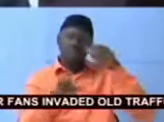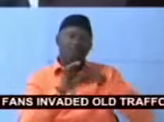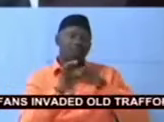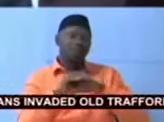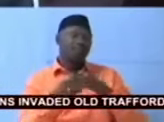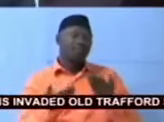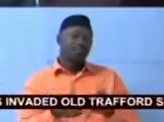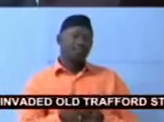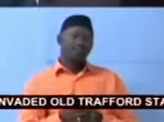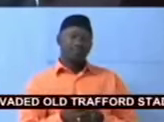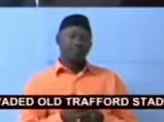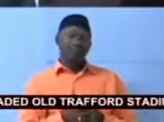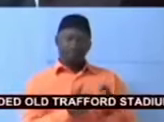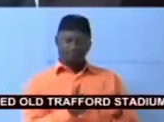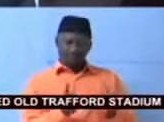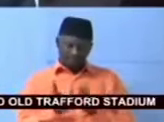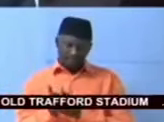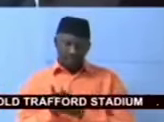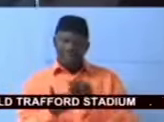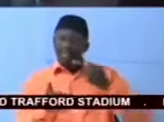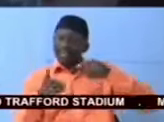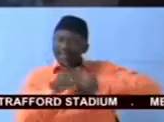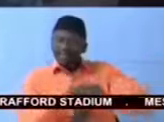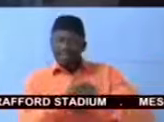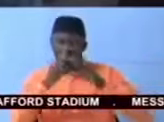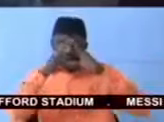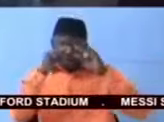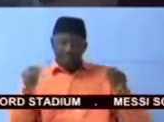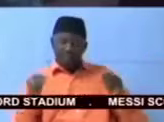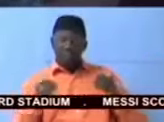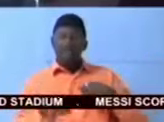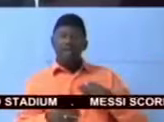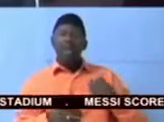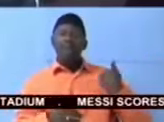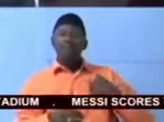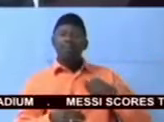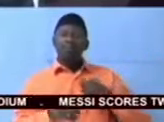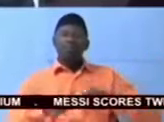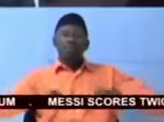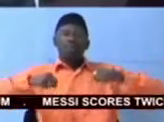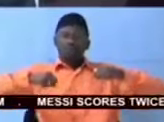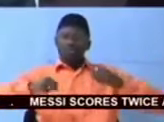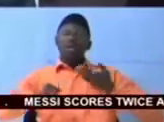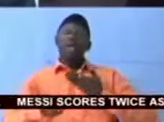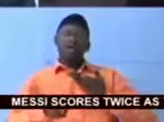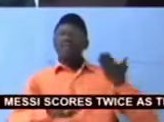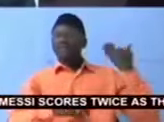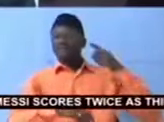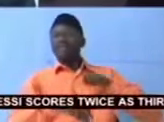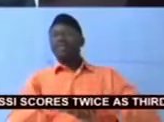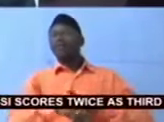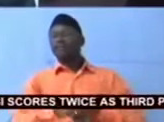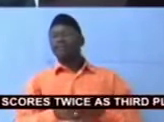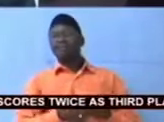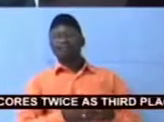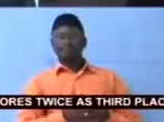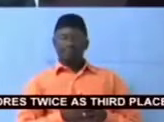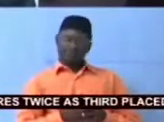internally by the administrators we had at the time.